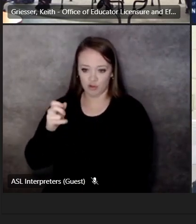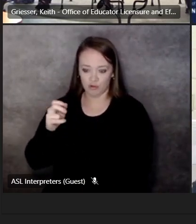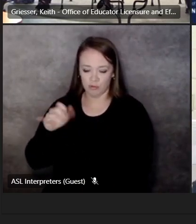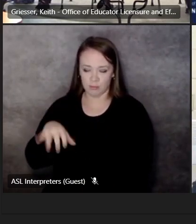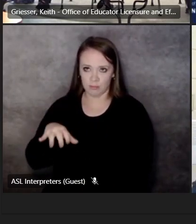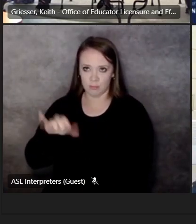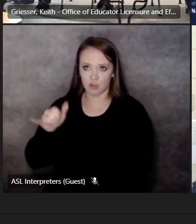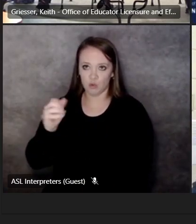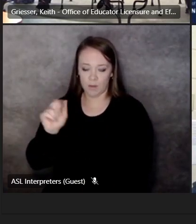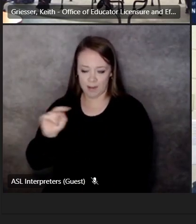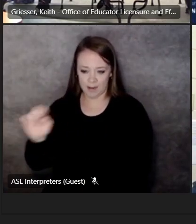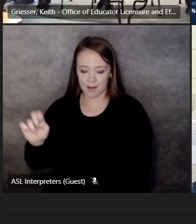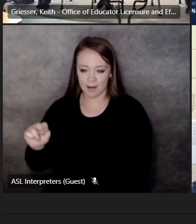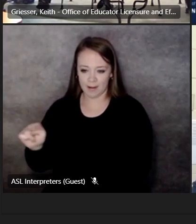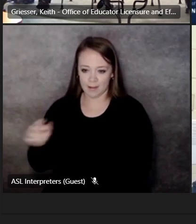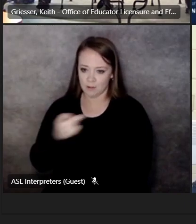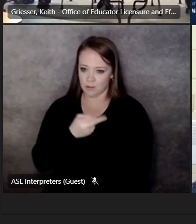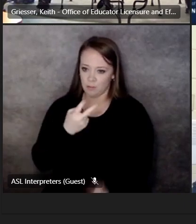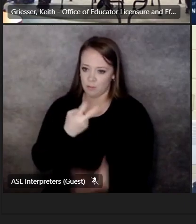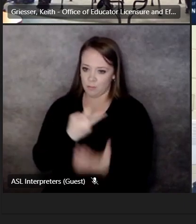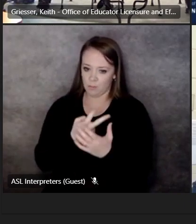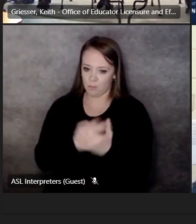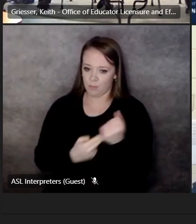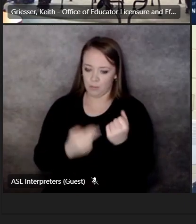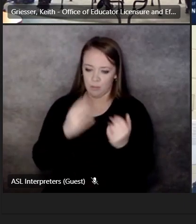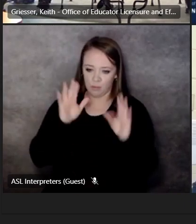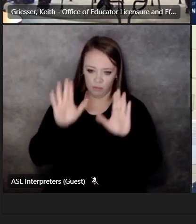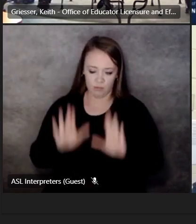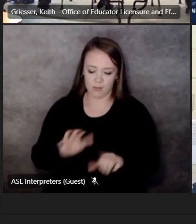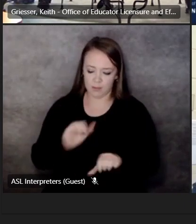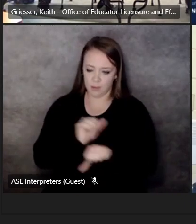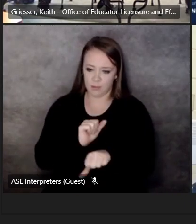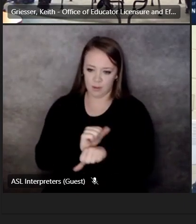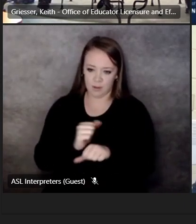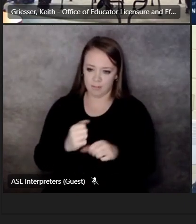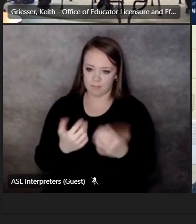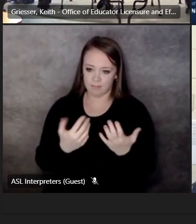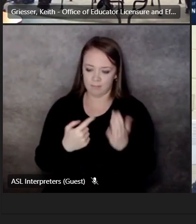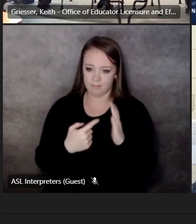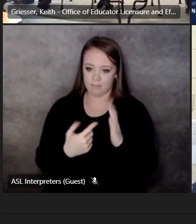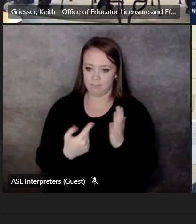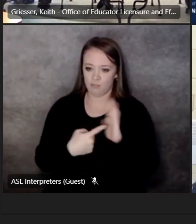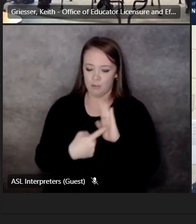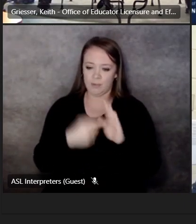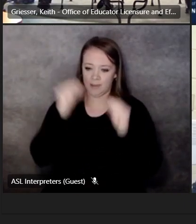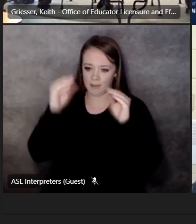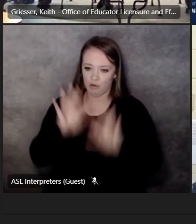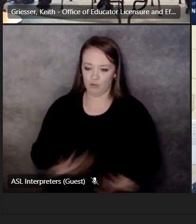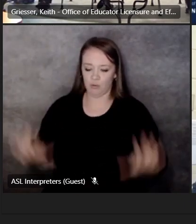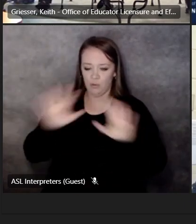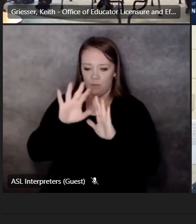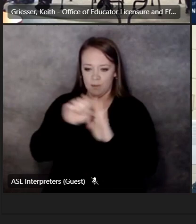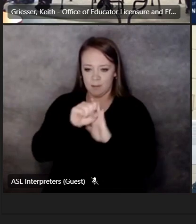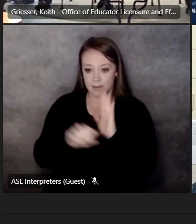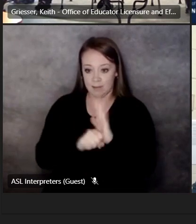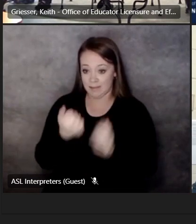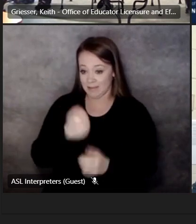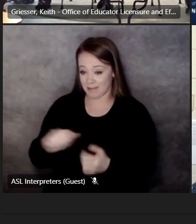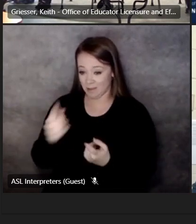job advocating for teachers across the Commonwealth. But does anyone have any questions at this time?